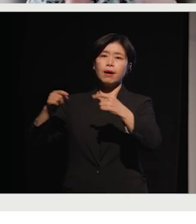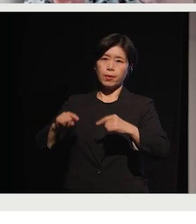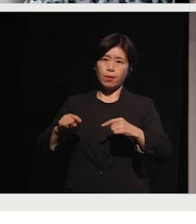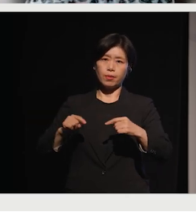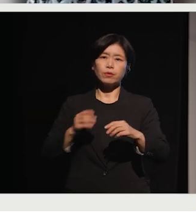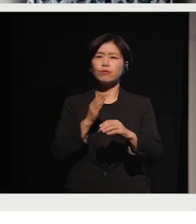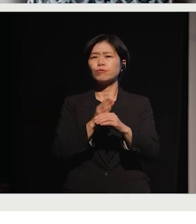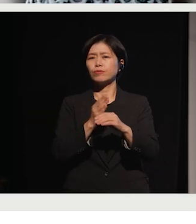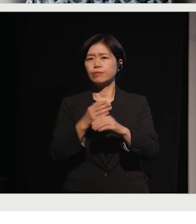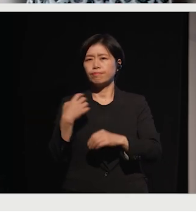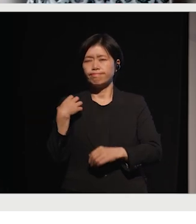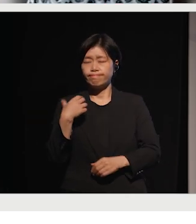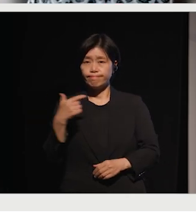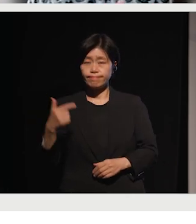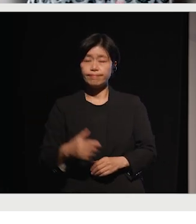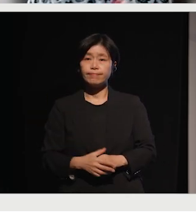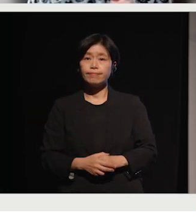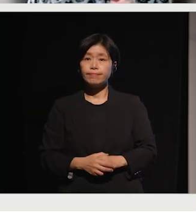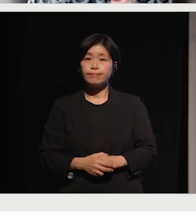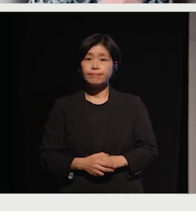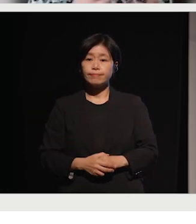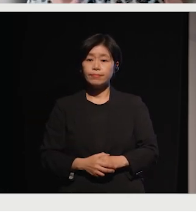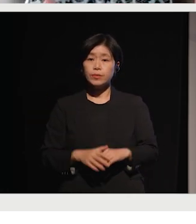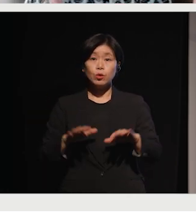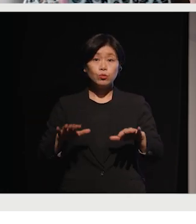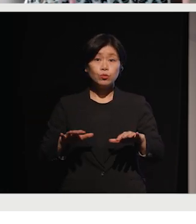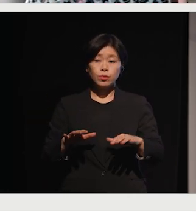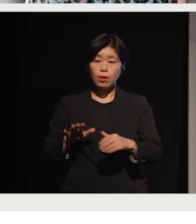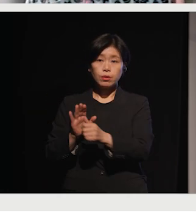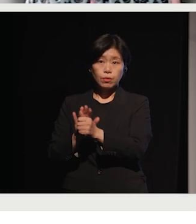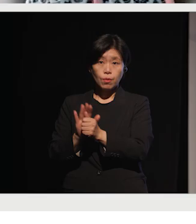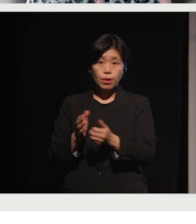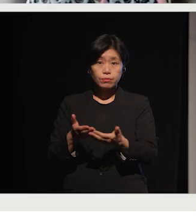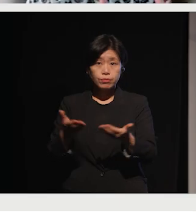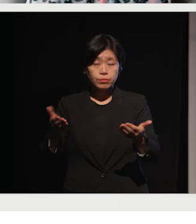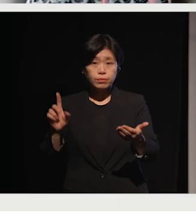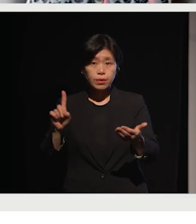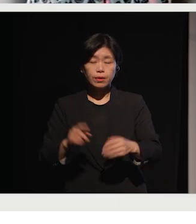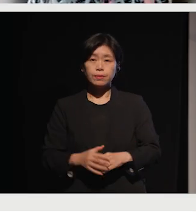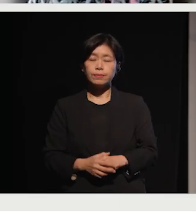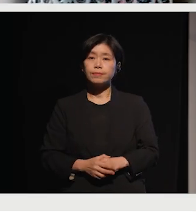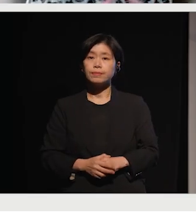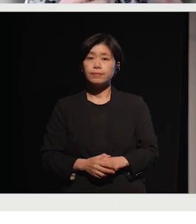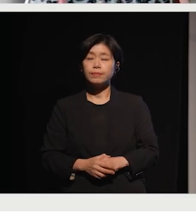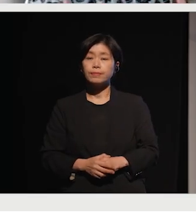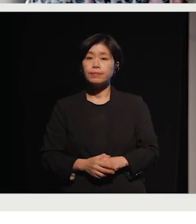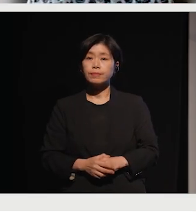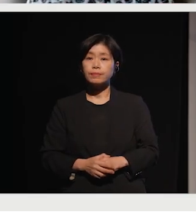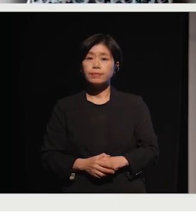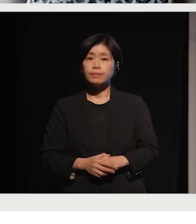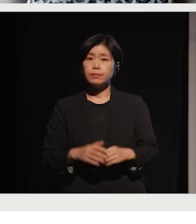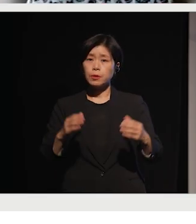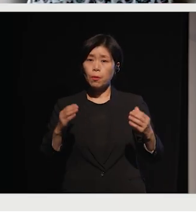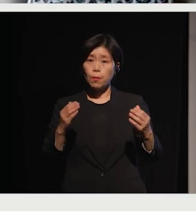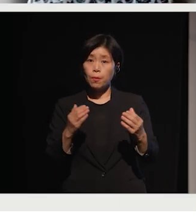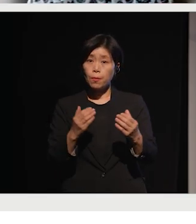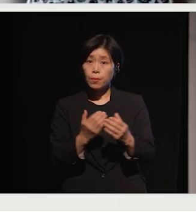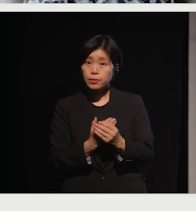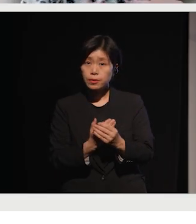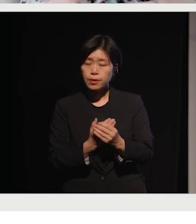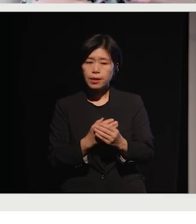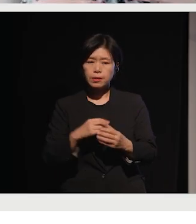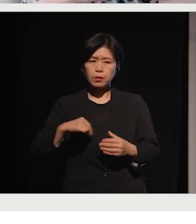So the departments that we support, and this is not an exhaustive list, this is just a few